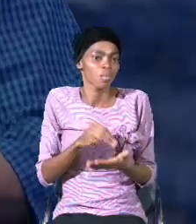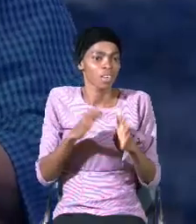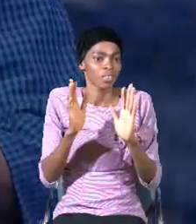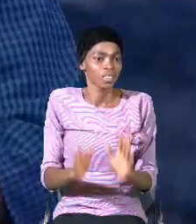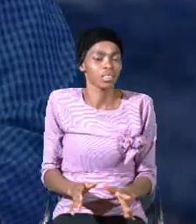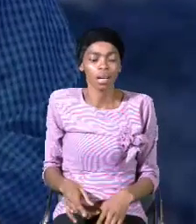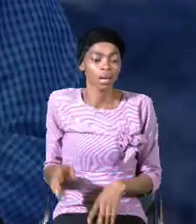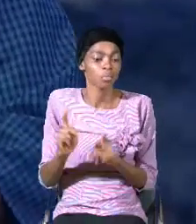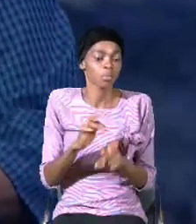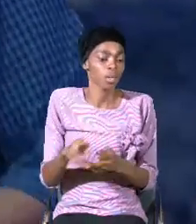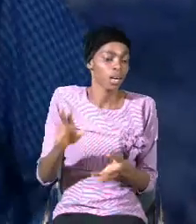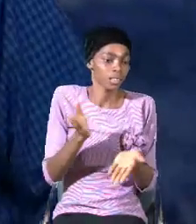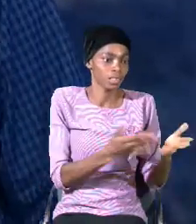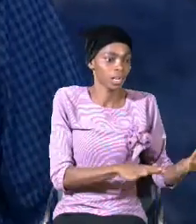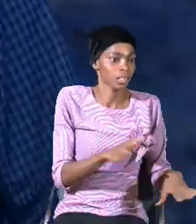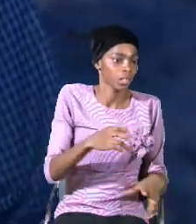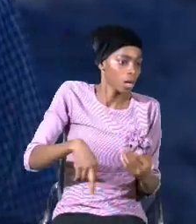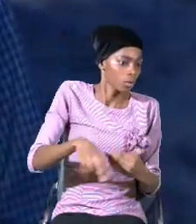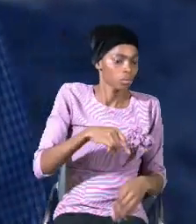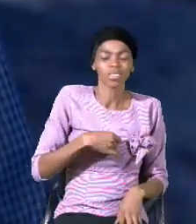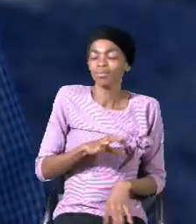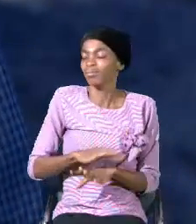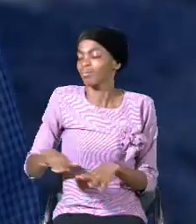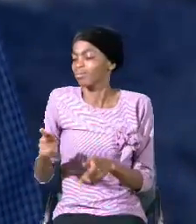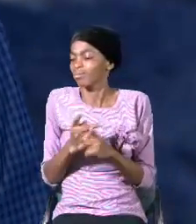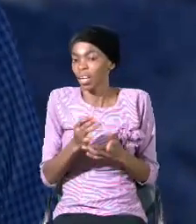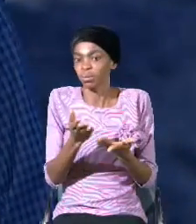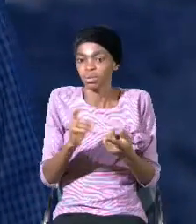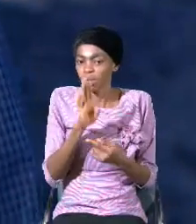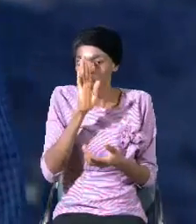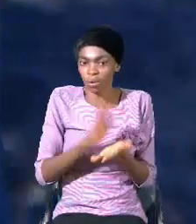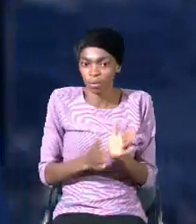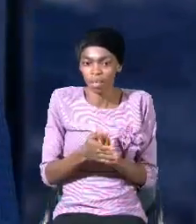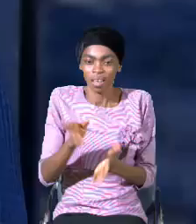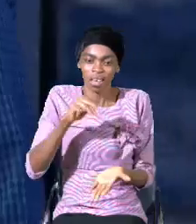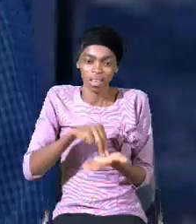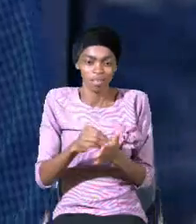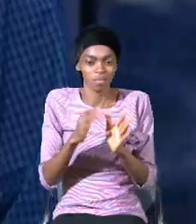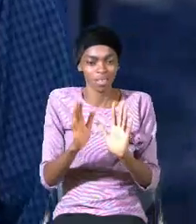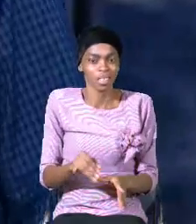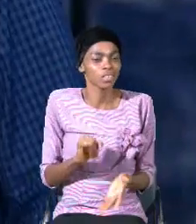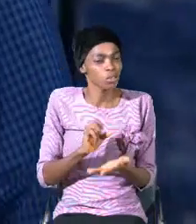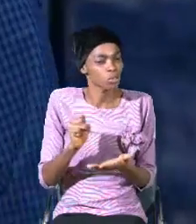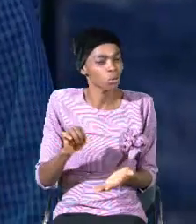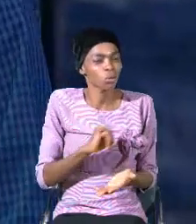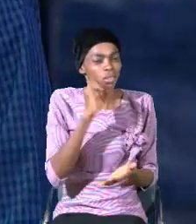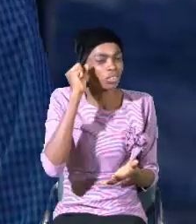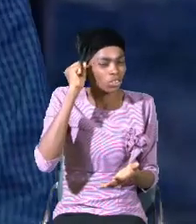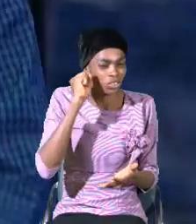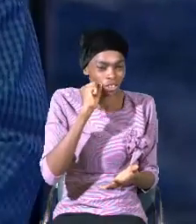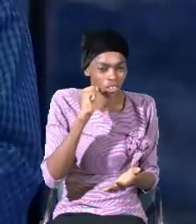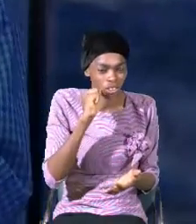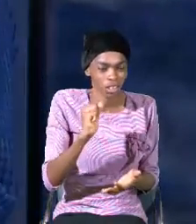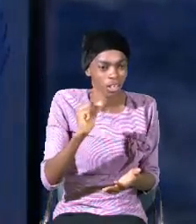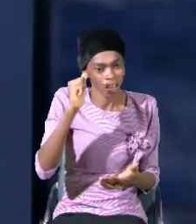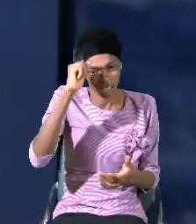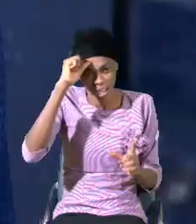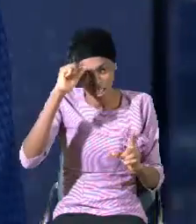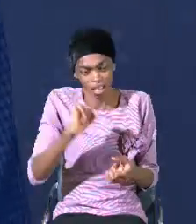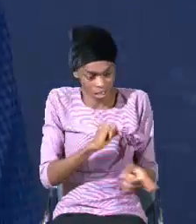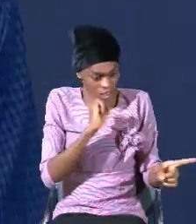care. I want to be a millionaire. So is he, and so is she, that lays up treasure for himself and